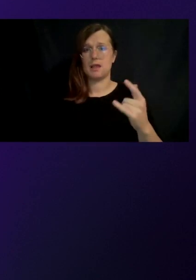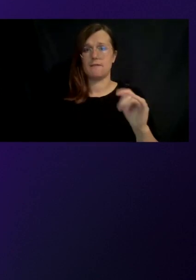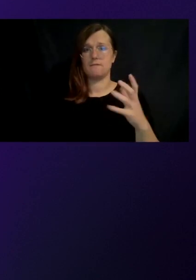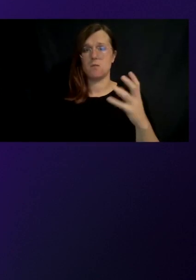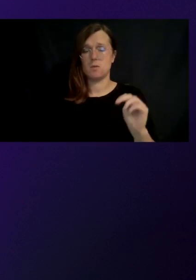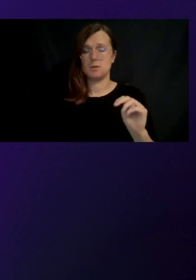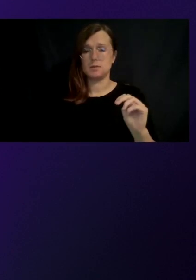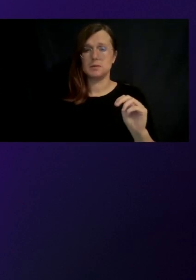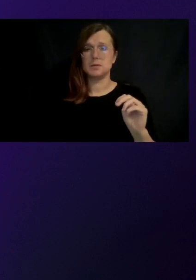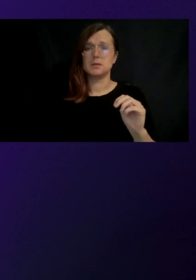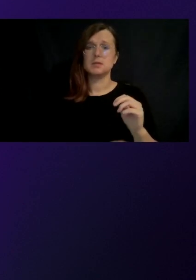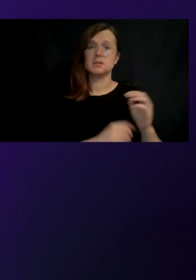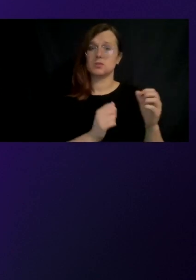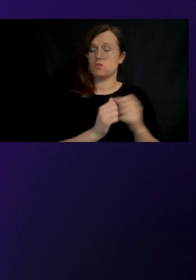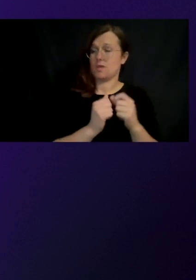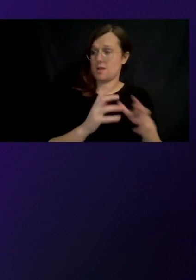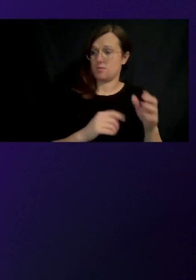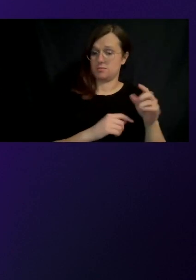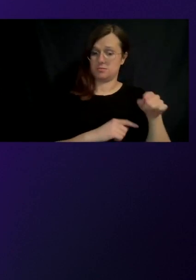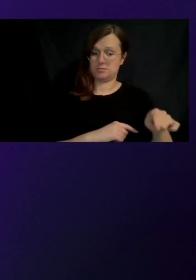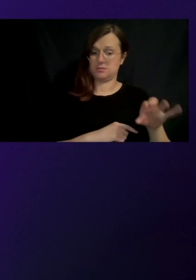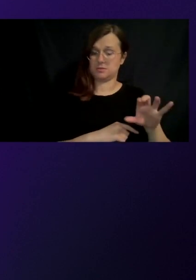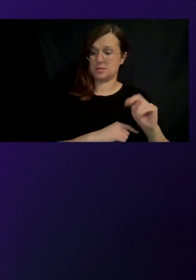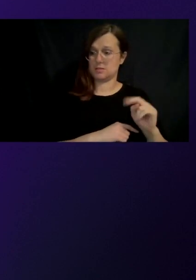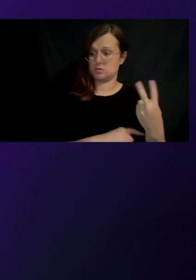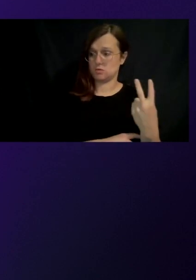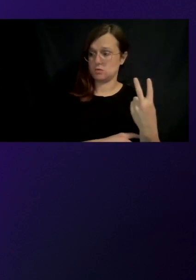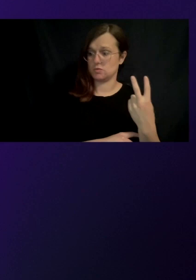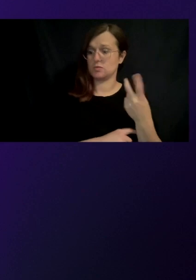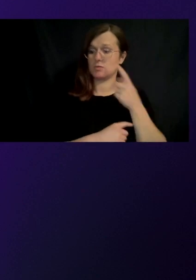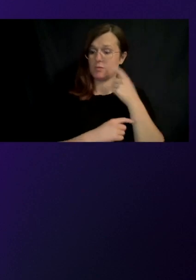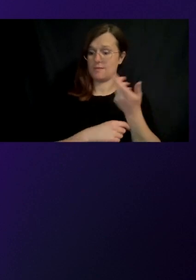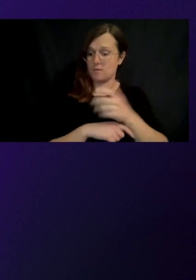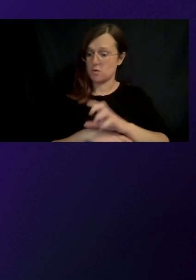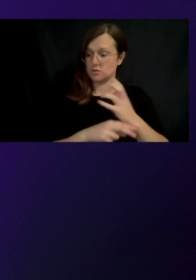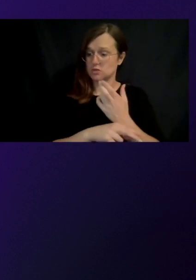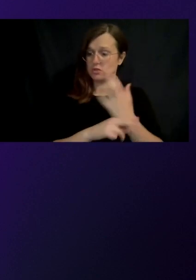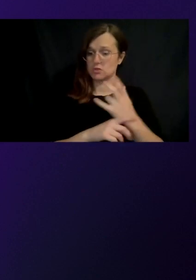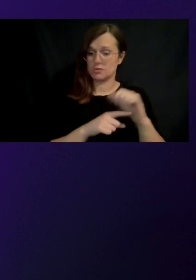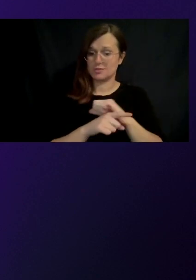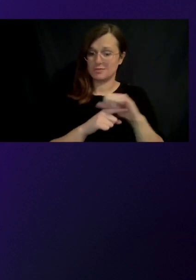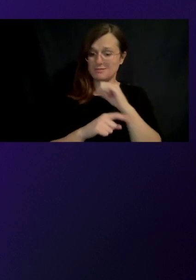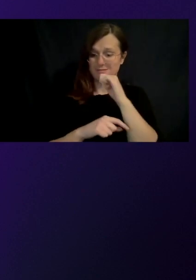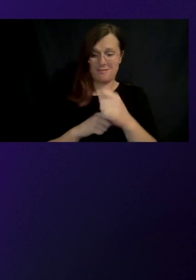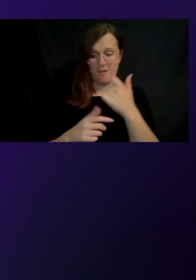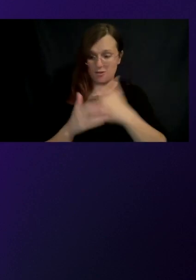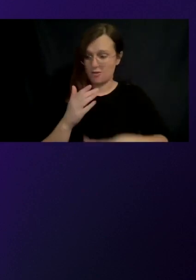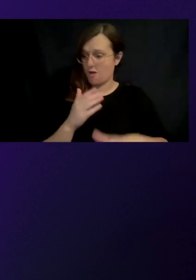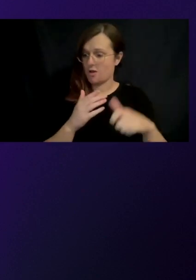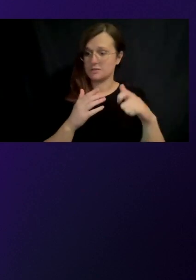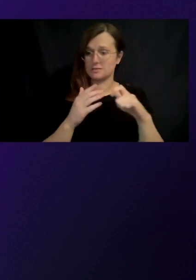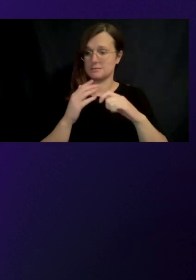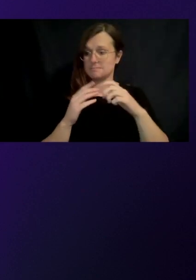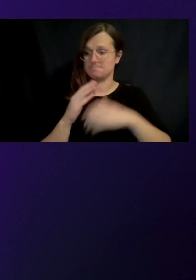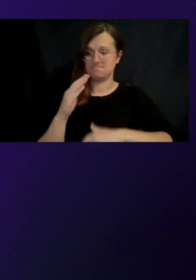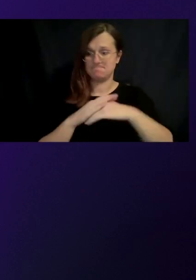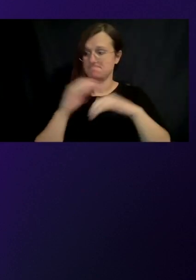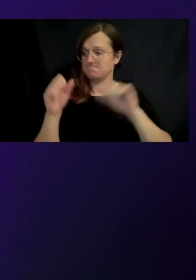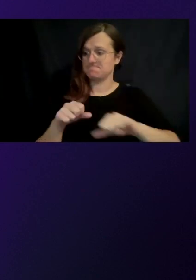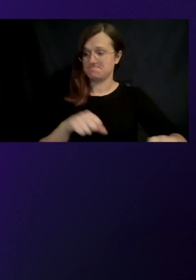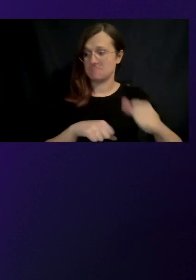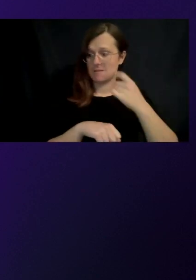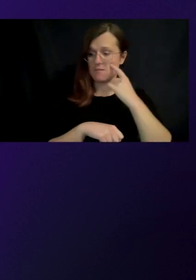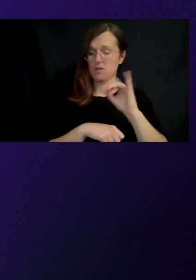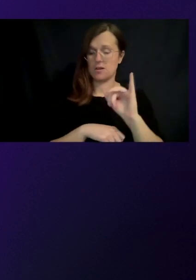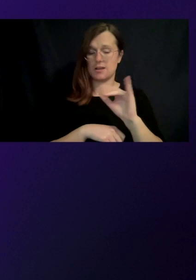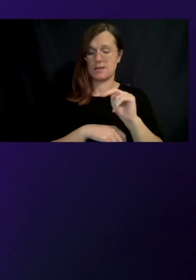be forced to use these training-optimized instances that are not cost-optimized for inference. And as we said, you know, your inference